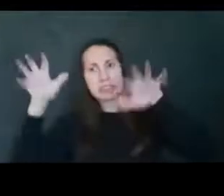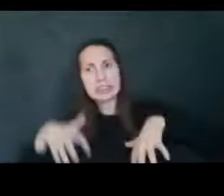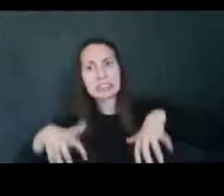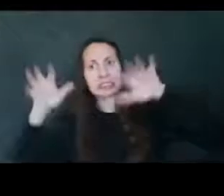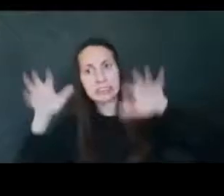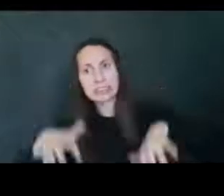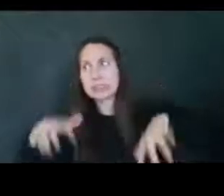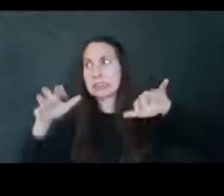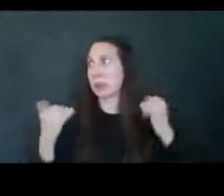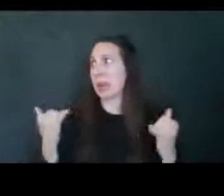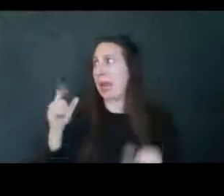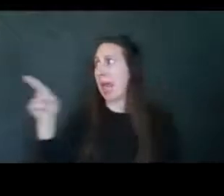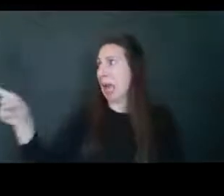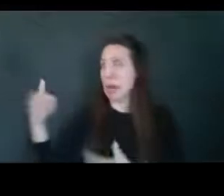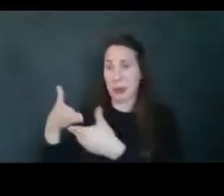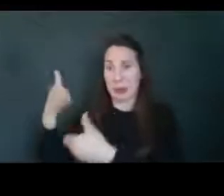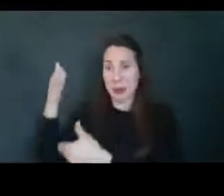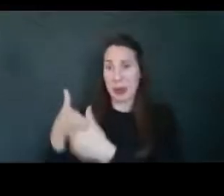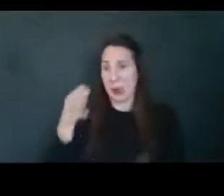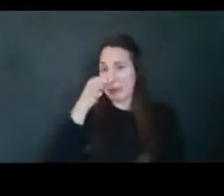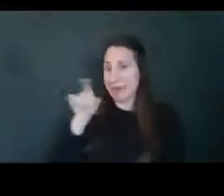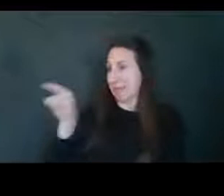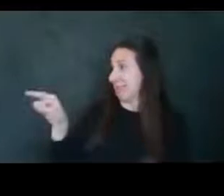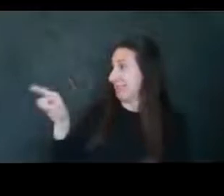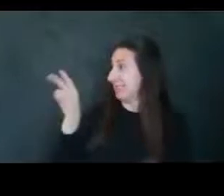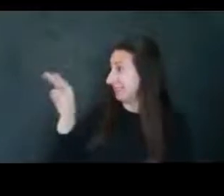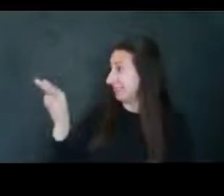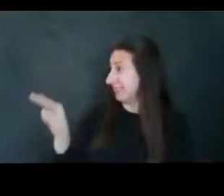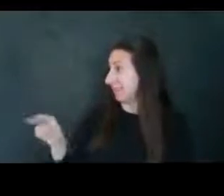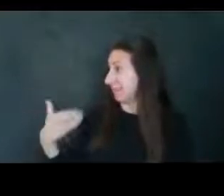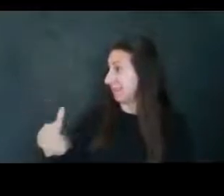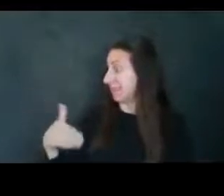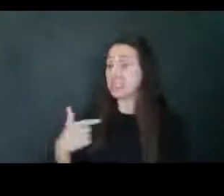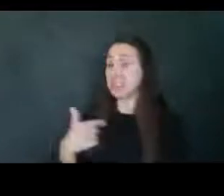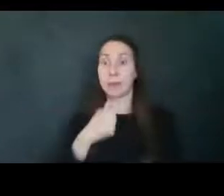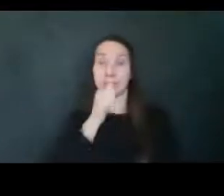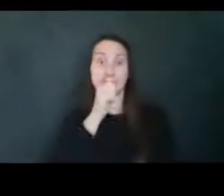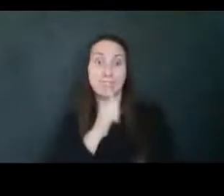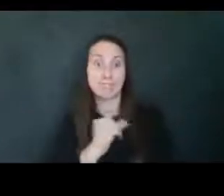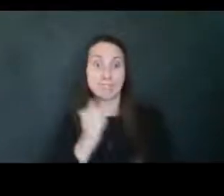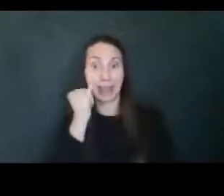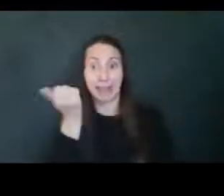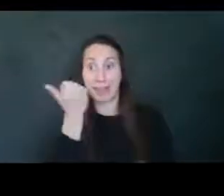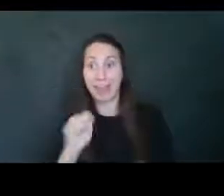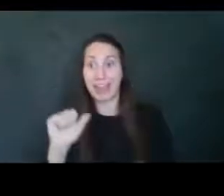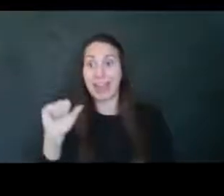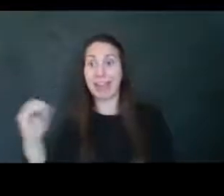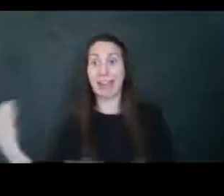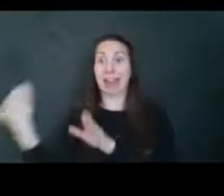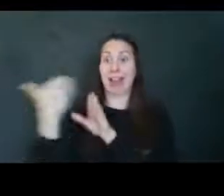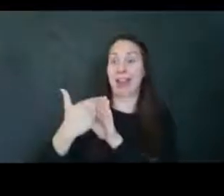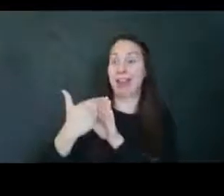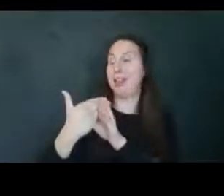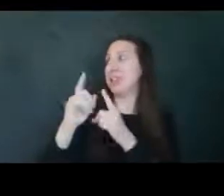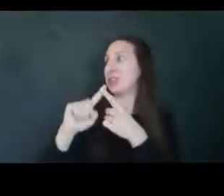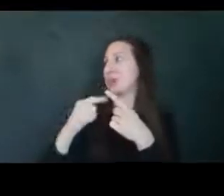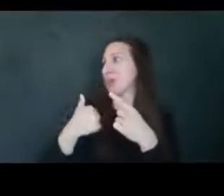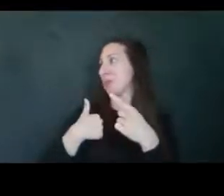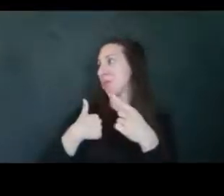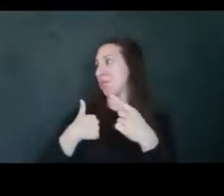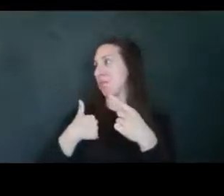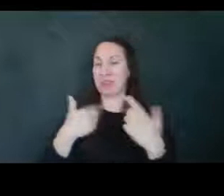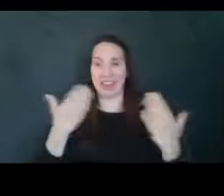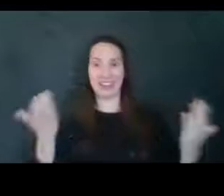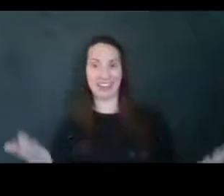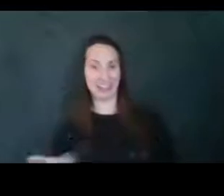window. So please bear with me in case there is any interruption to my presence with you